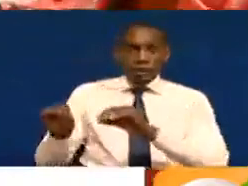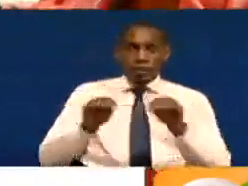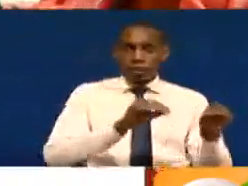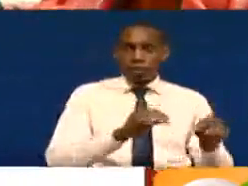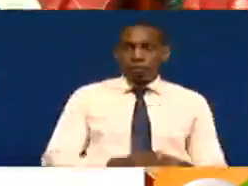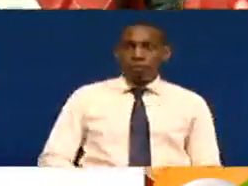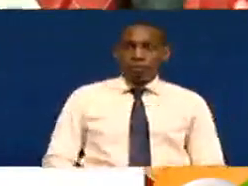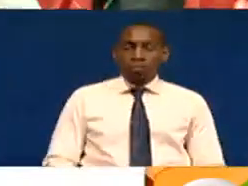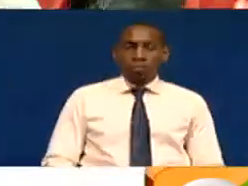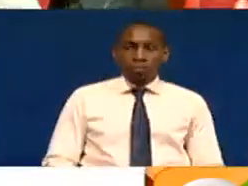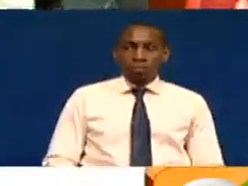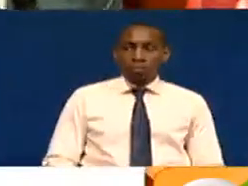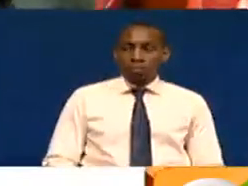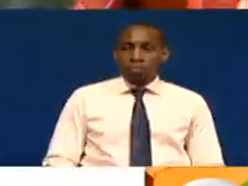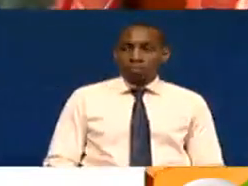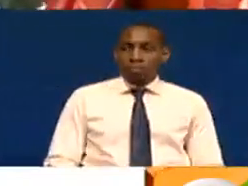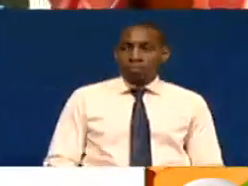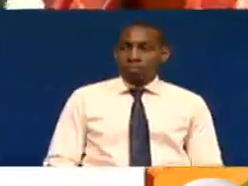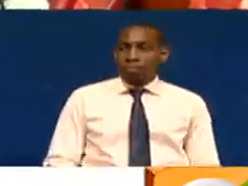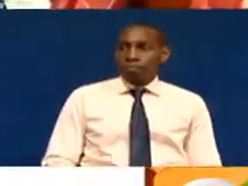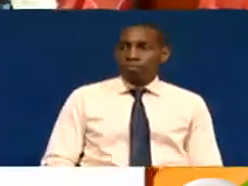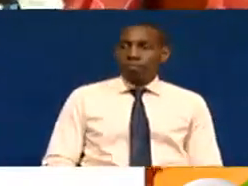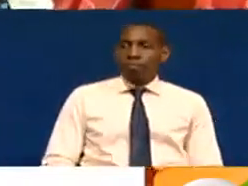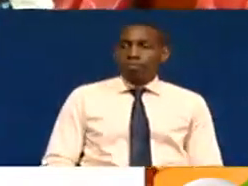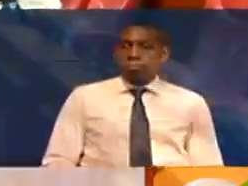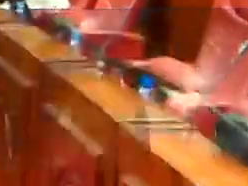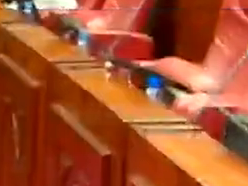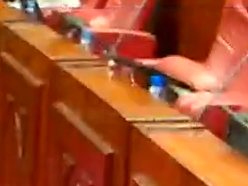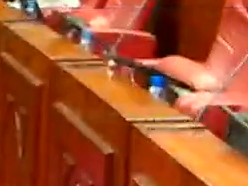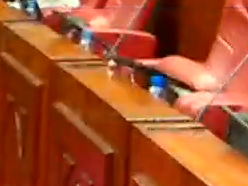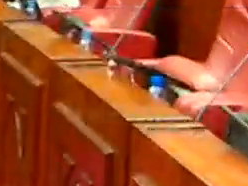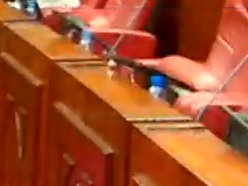orders. Brenda Wanga, Citizen TV, Nairobi.